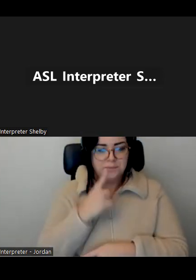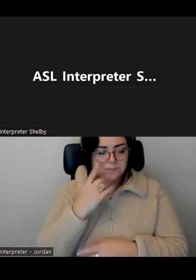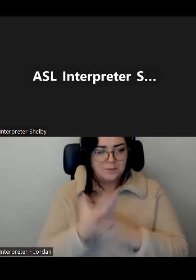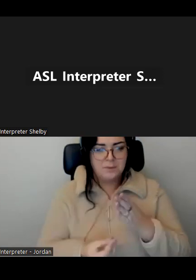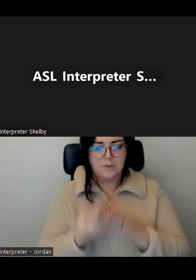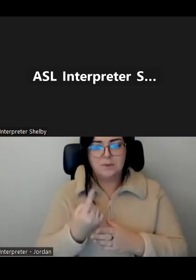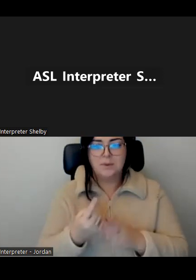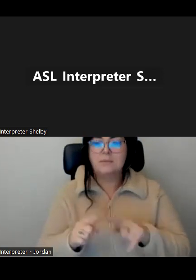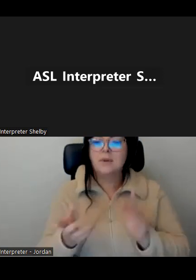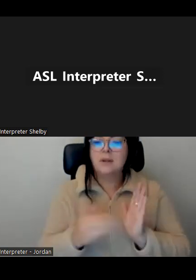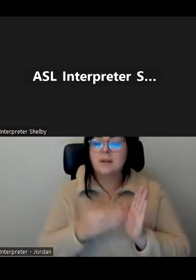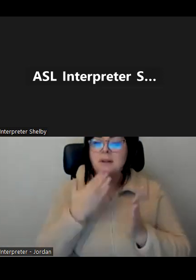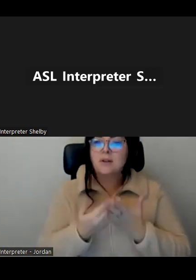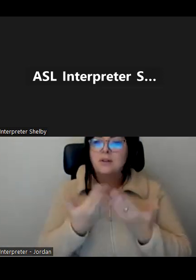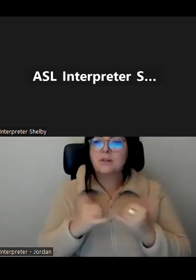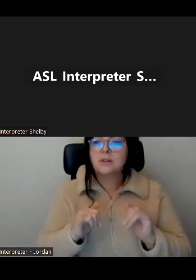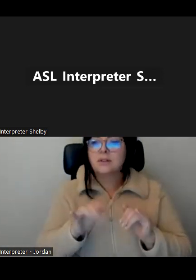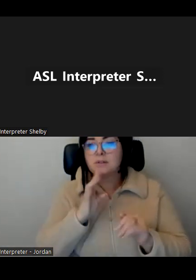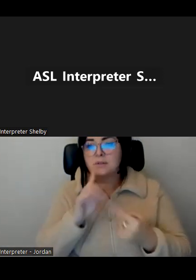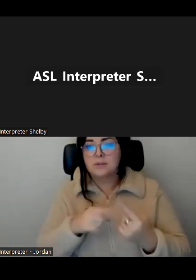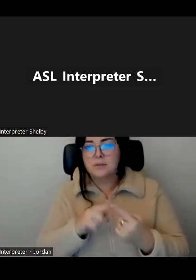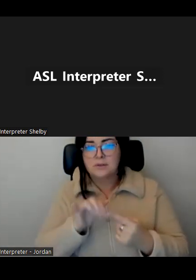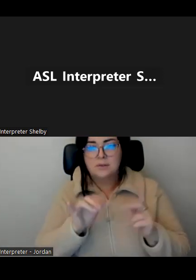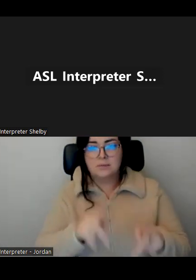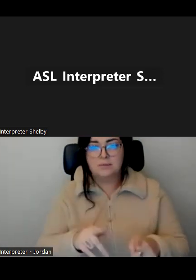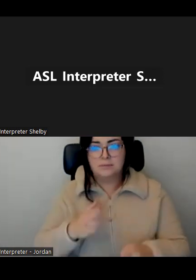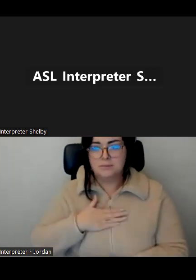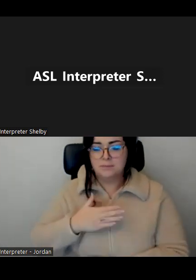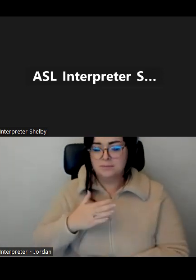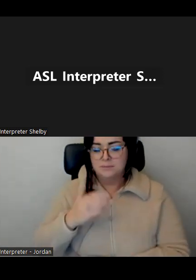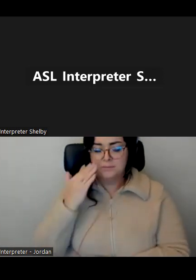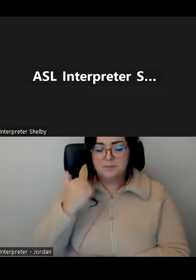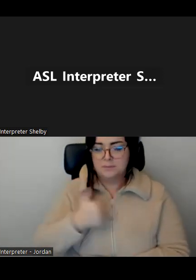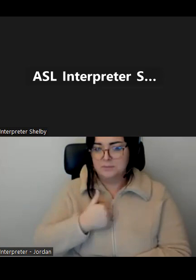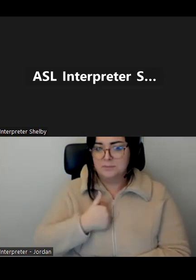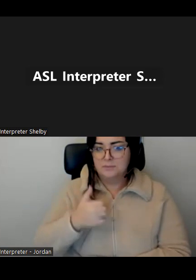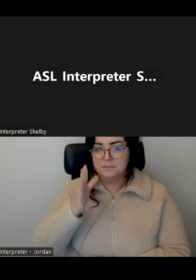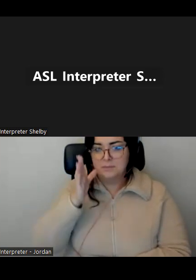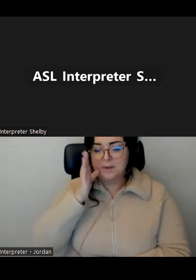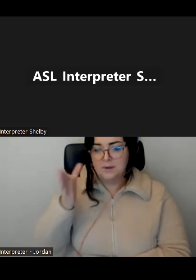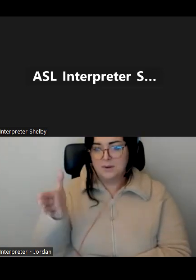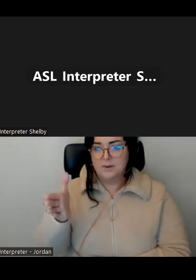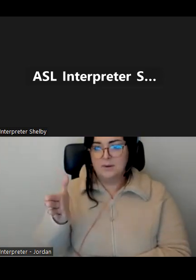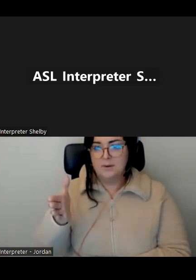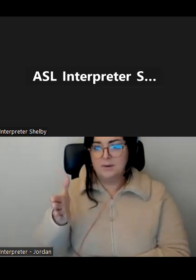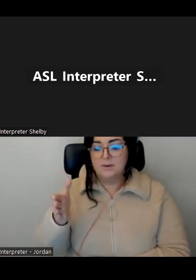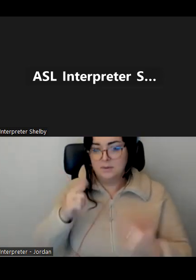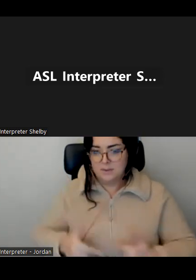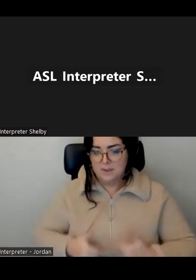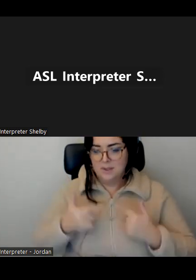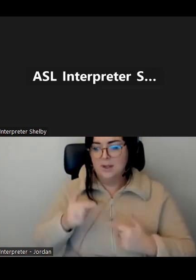remember and talk about that person. I know when my grandmother was alive, she always had her children,